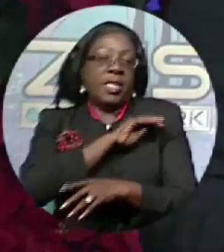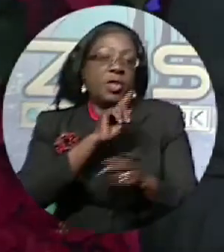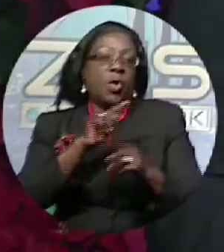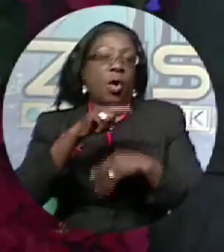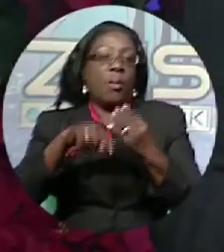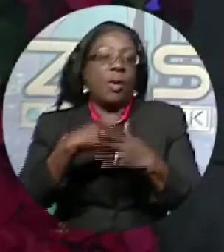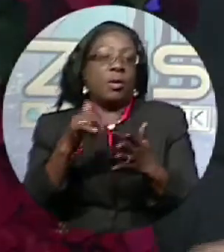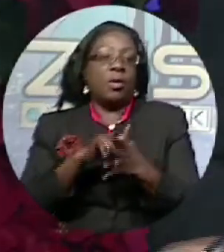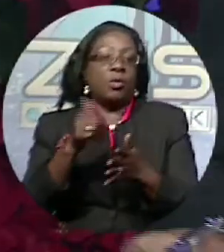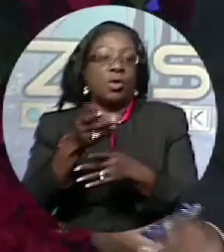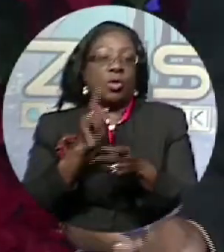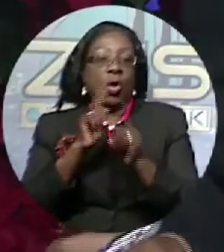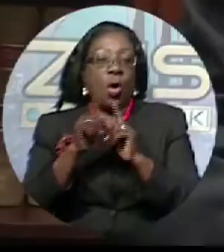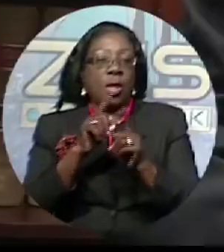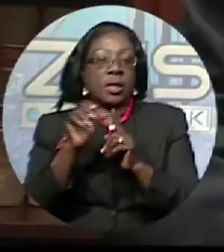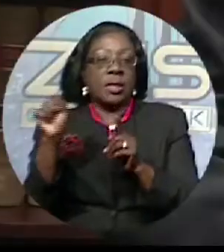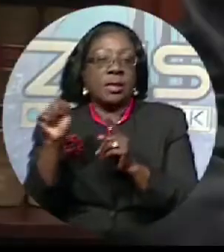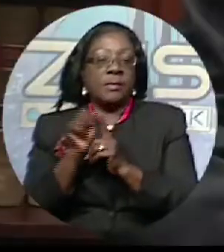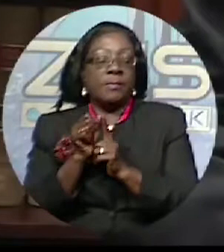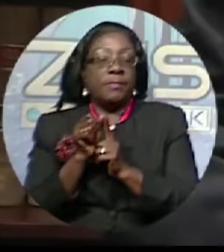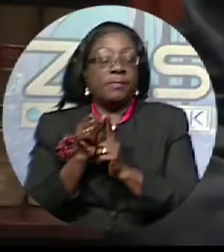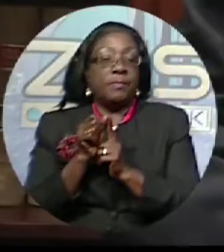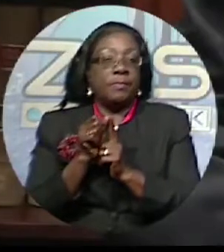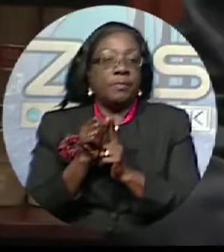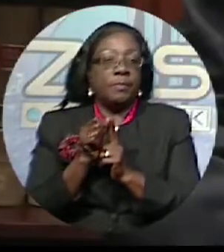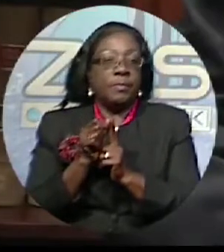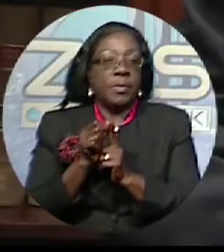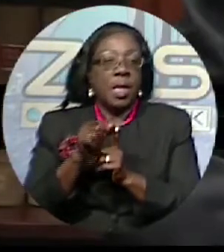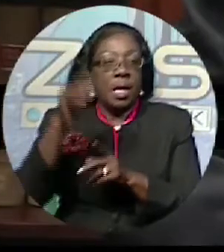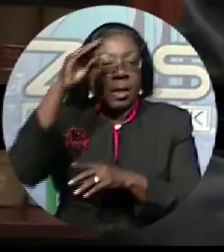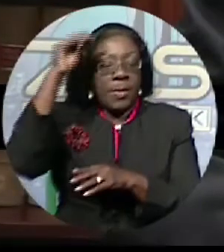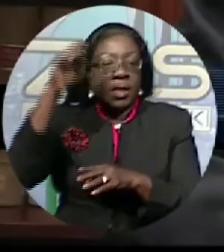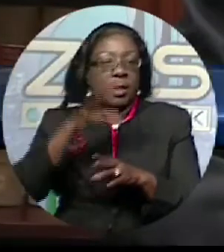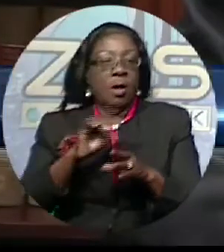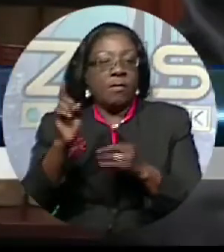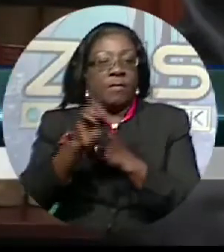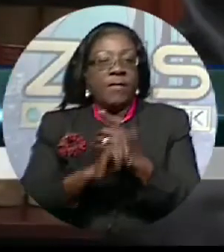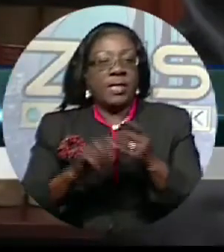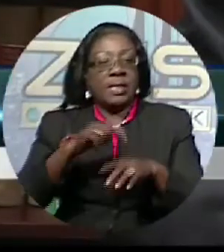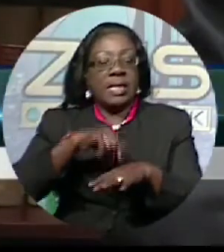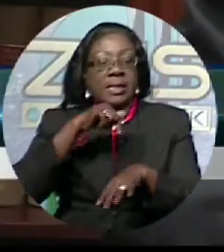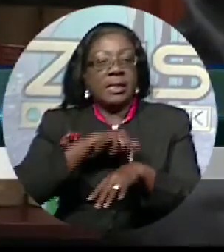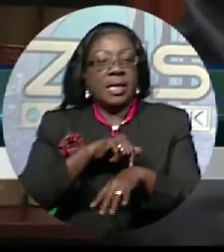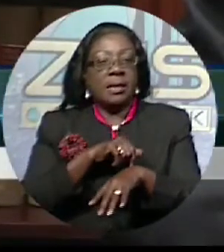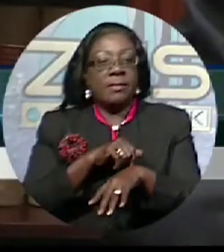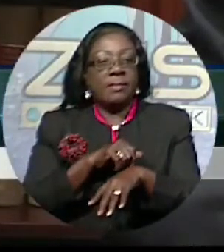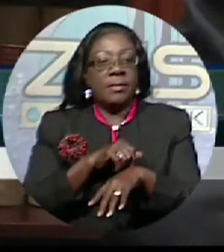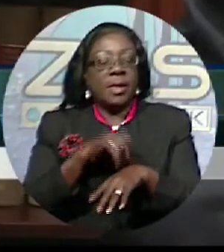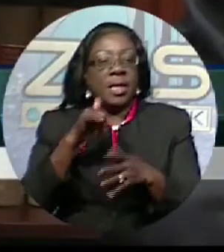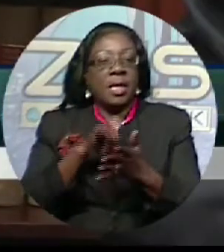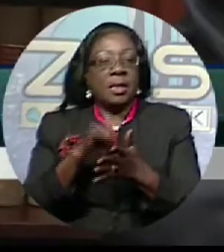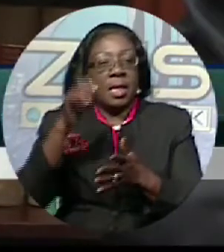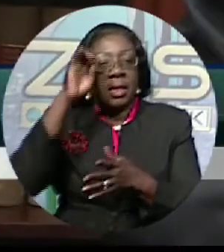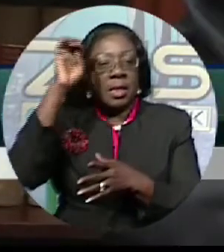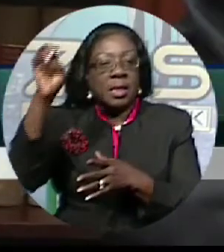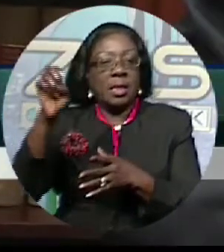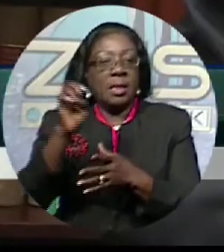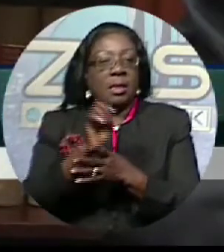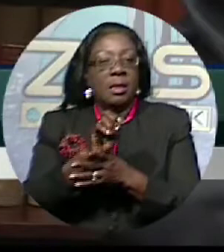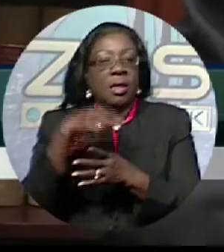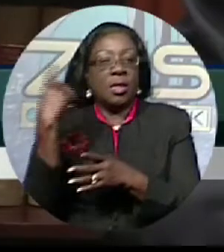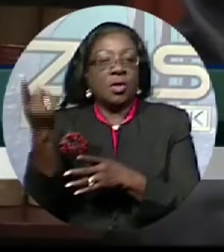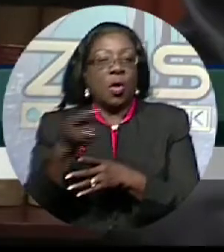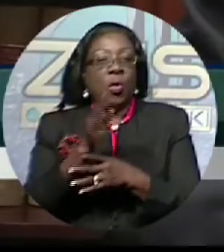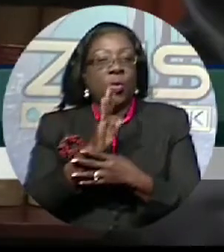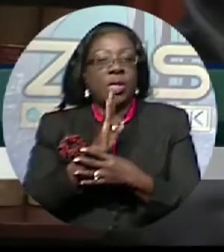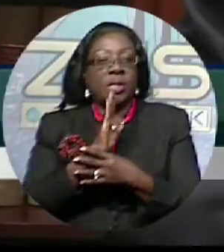those talks. He said that he was the Minister of Defense at the time and that he has always